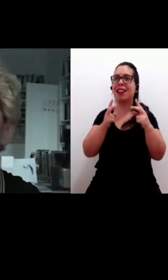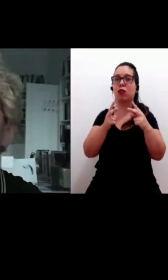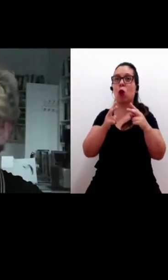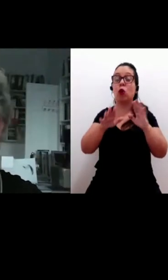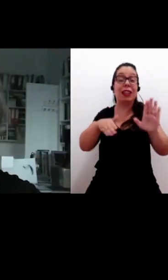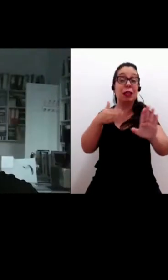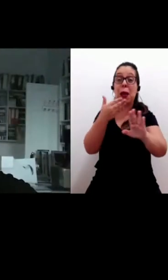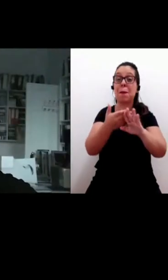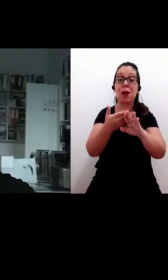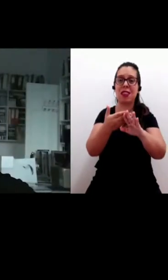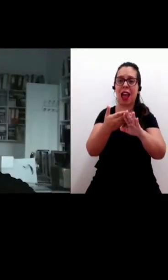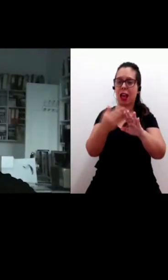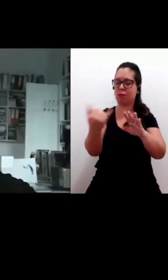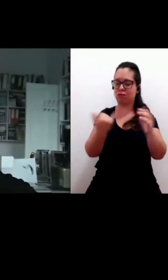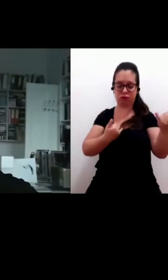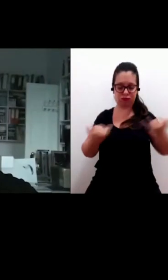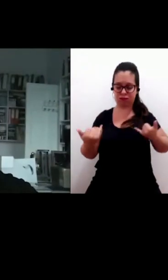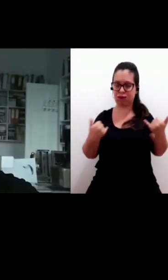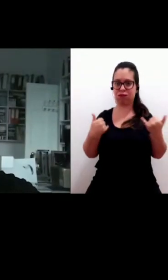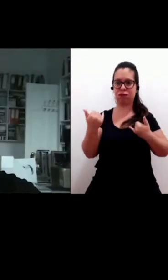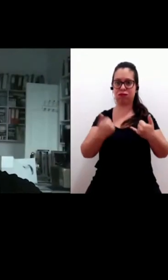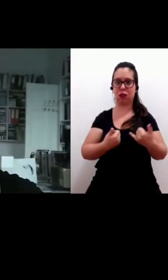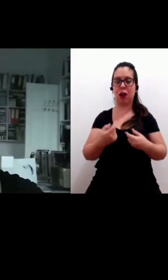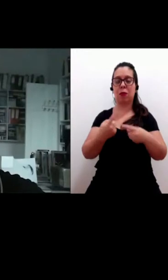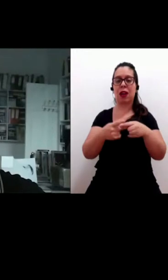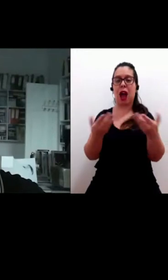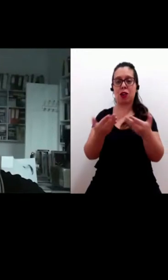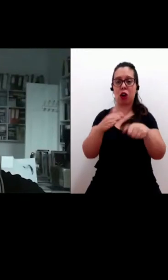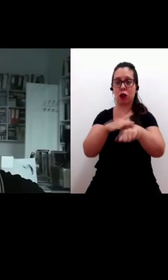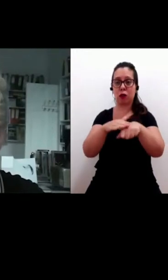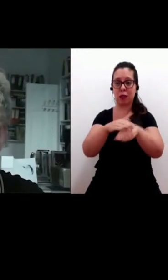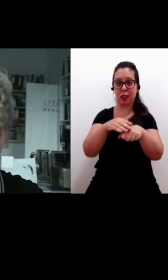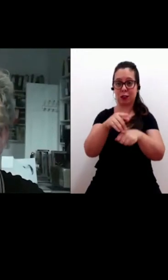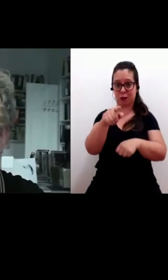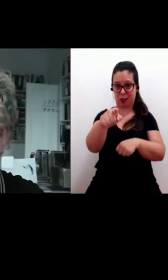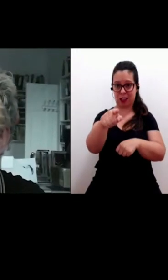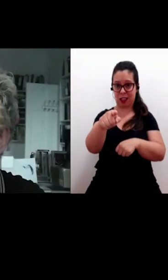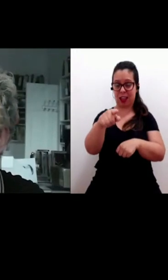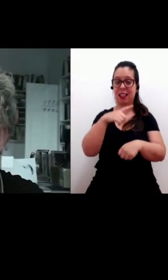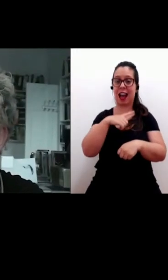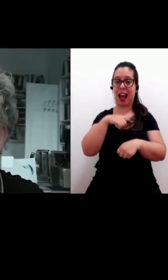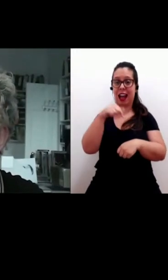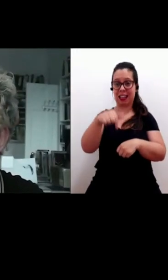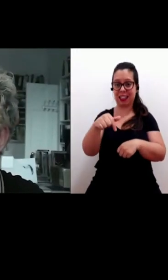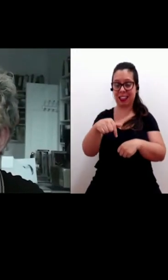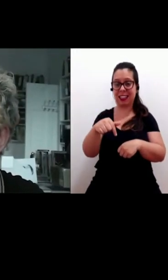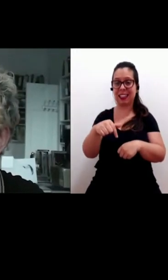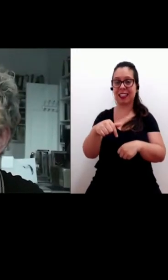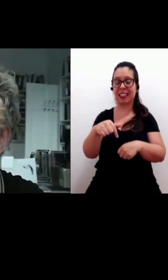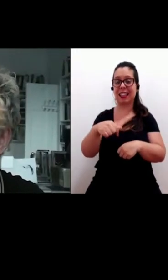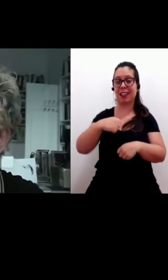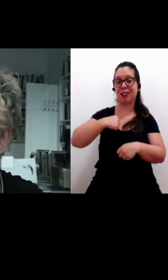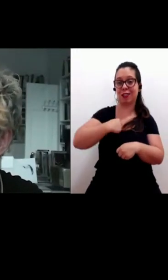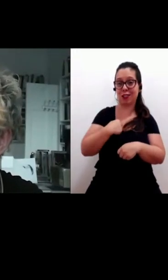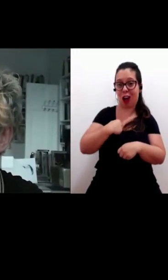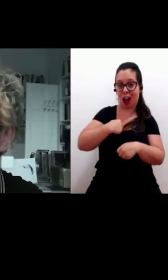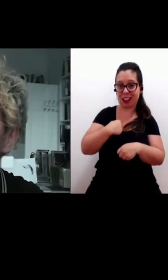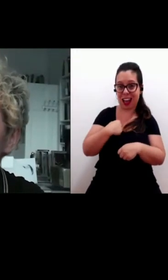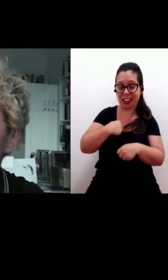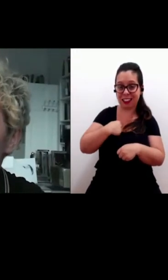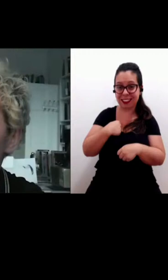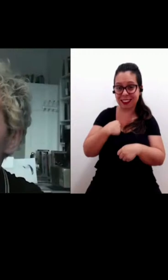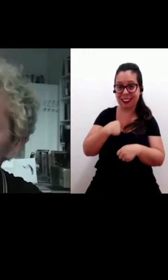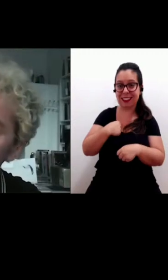I'm talking to you now, the sun is setting here in Edinburgh in Scotland. And I'm mm-hmm. just seeing all this. That's not